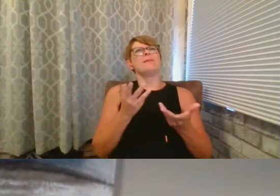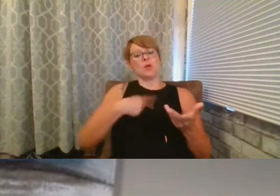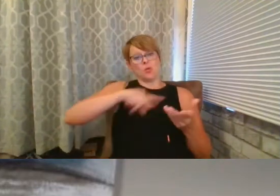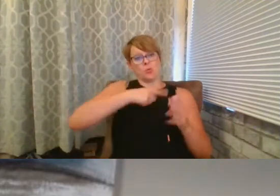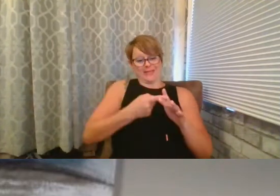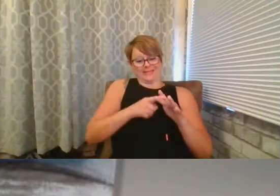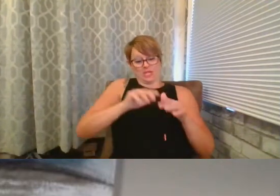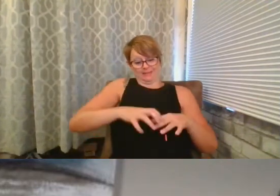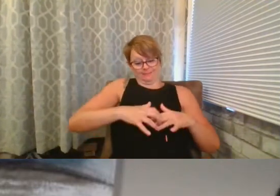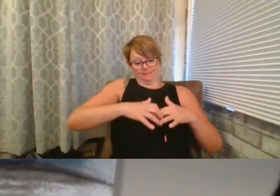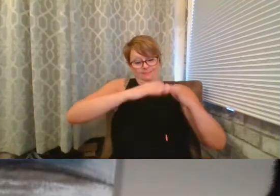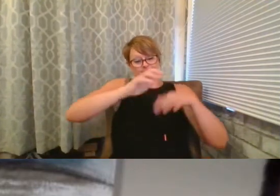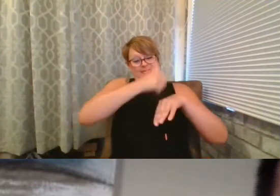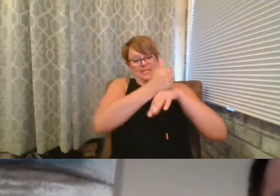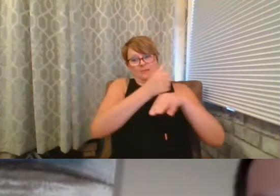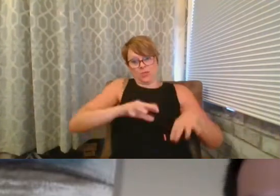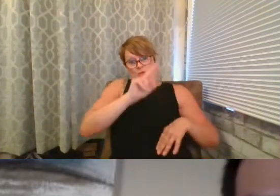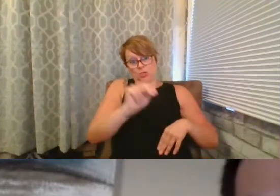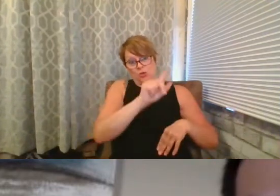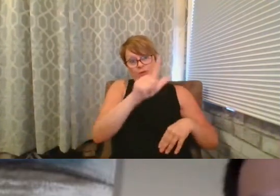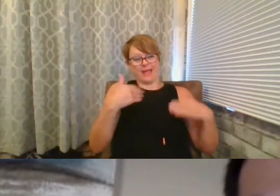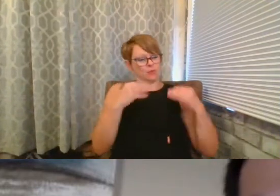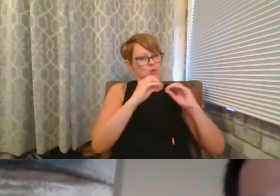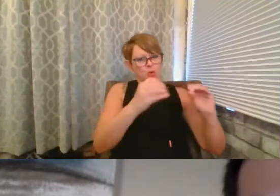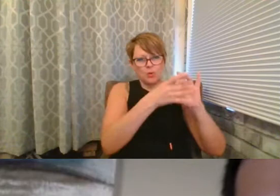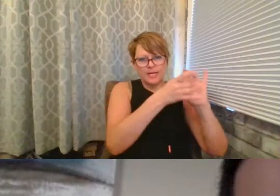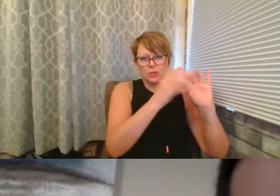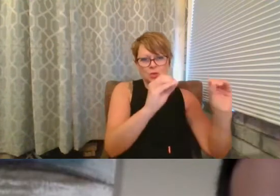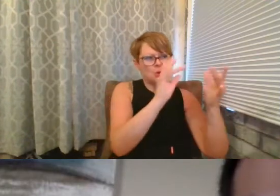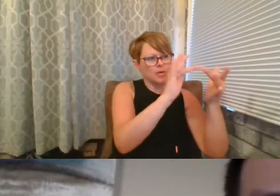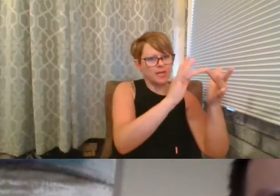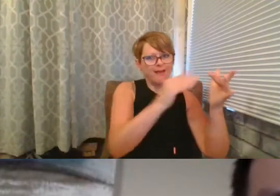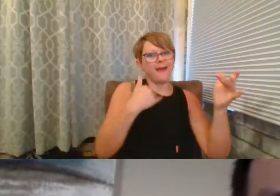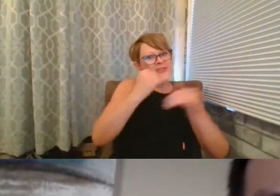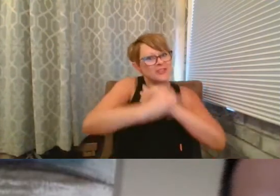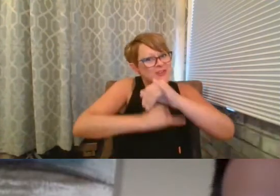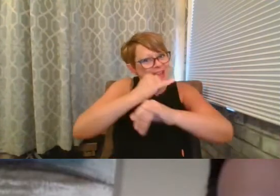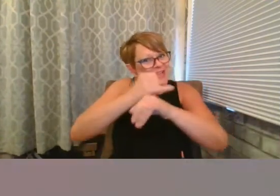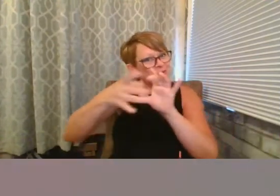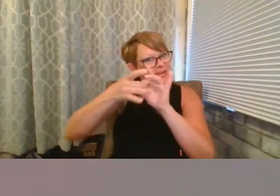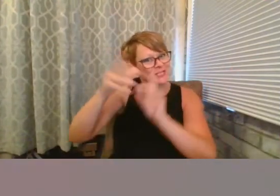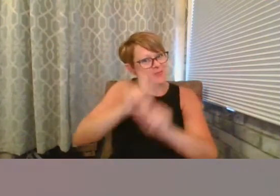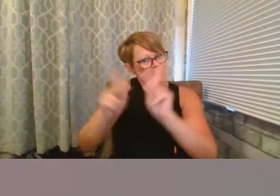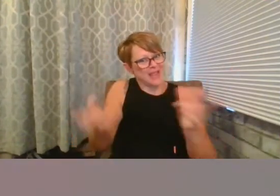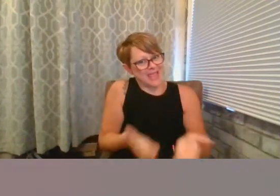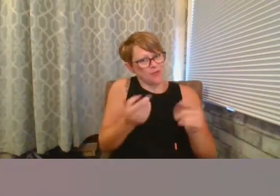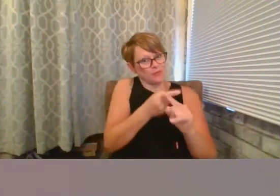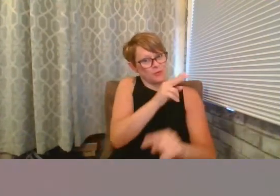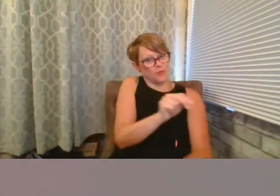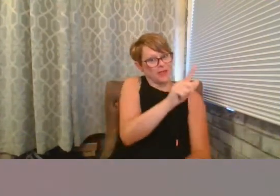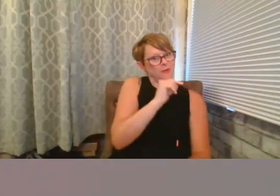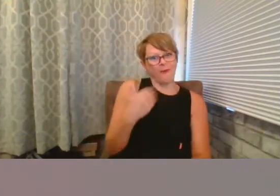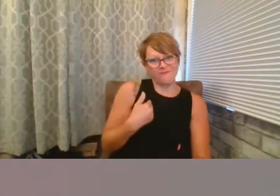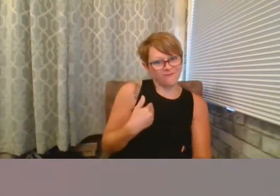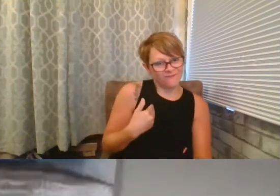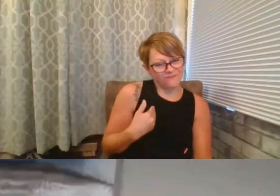0 connections, we have to remind ourselves that we have international connections that people here don't have. That is number one. A lot of times,